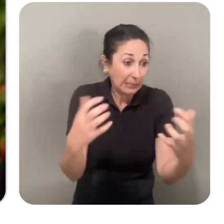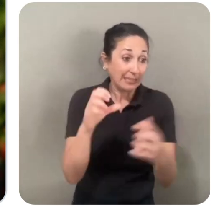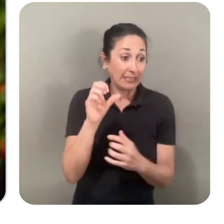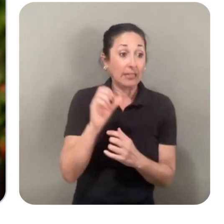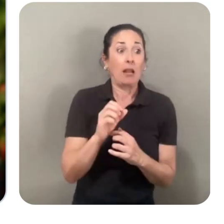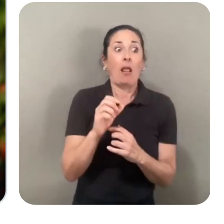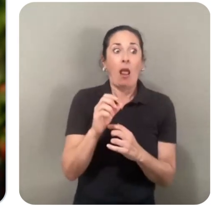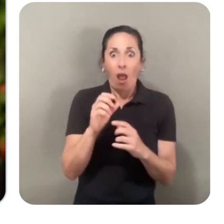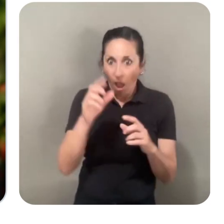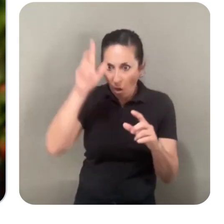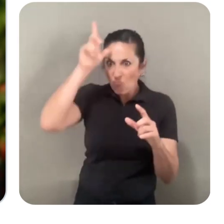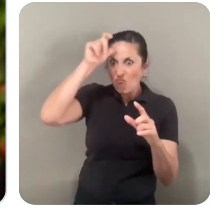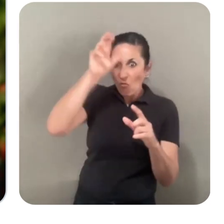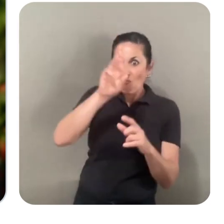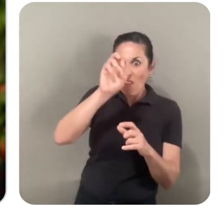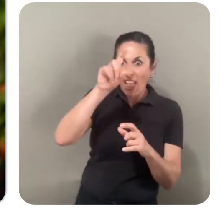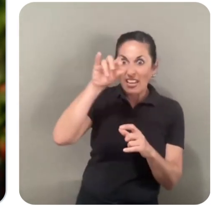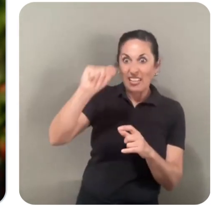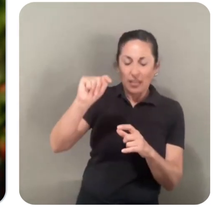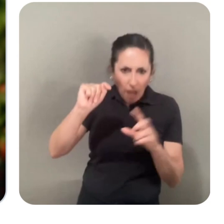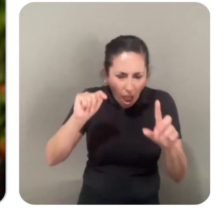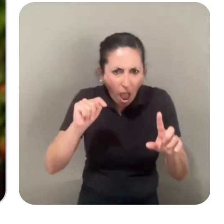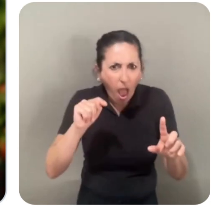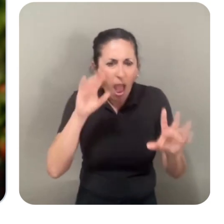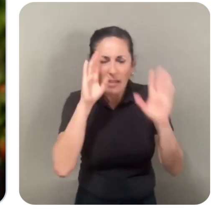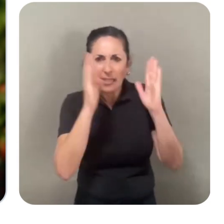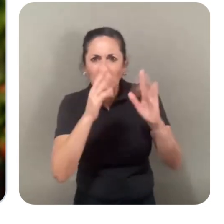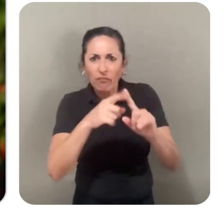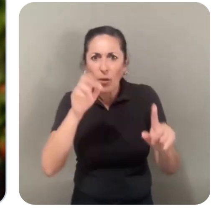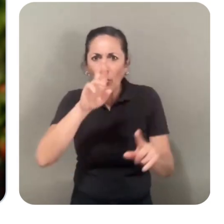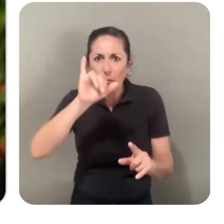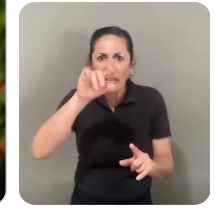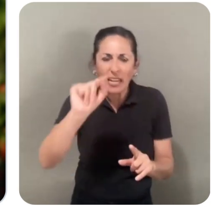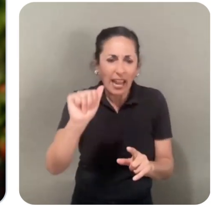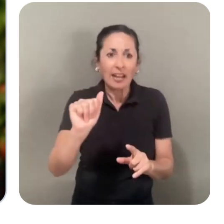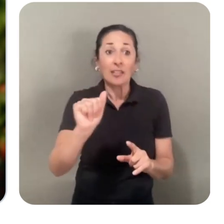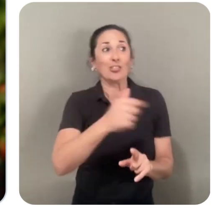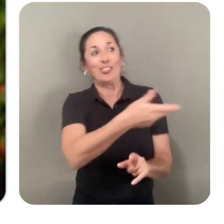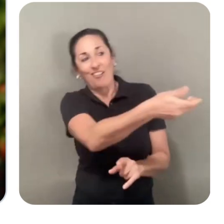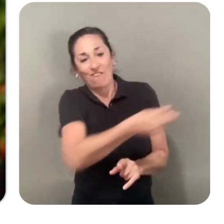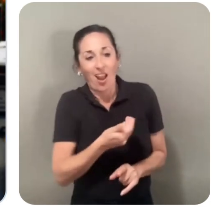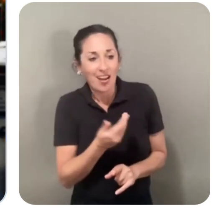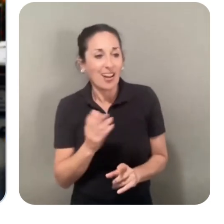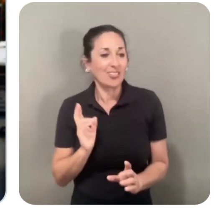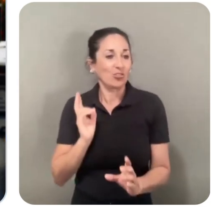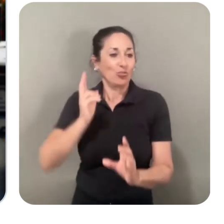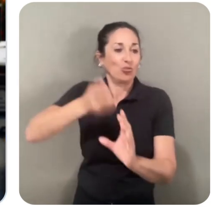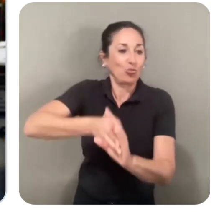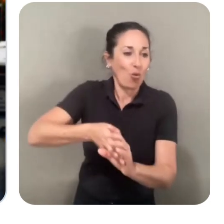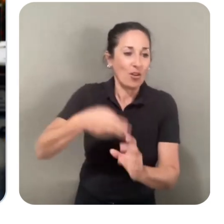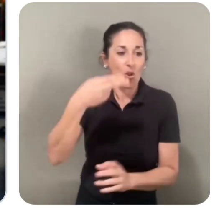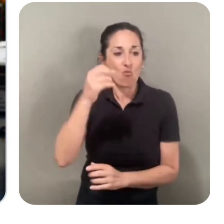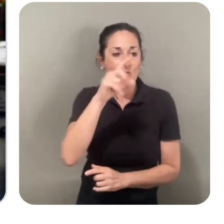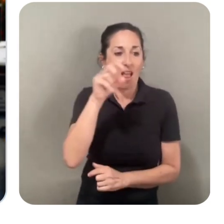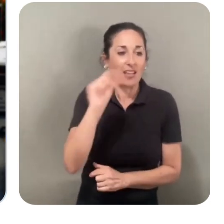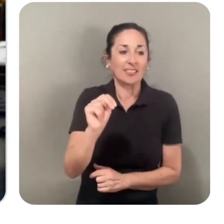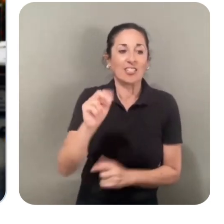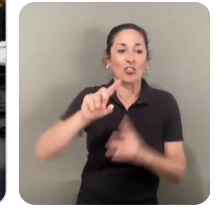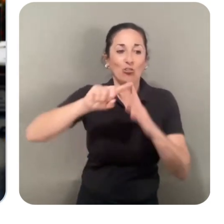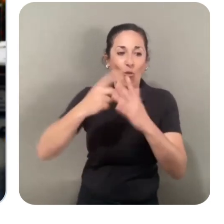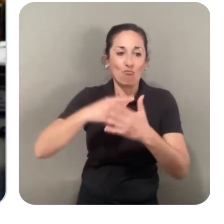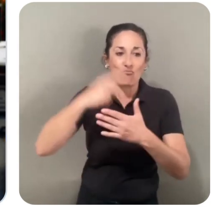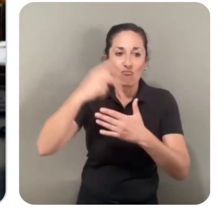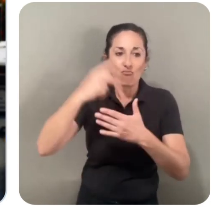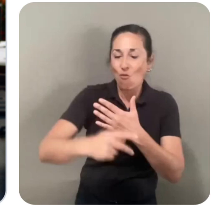gain the attention of Rita, who ran the Horizon Start program, and she invited us to participate. Again, our lives